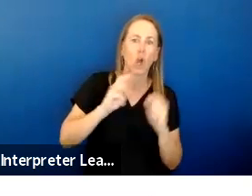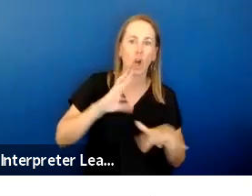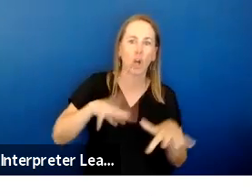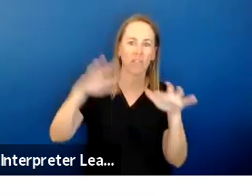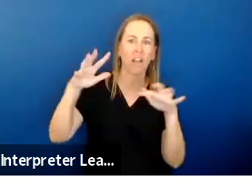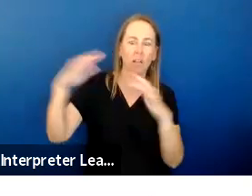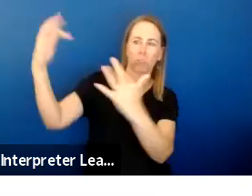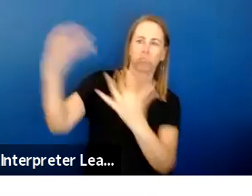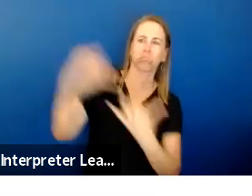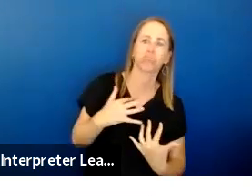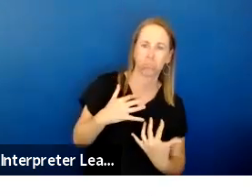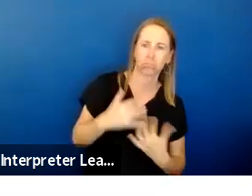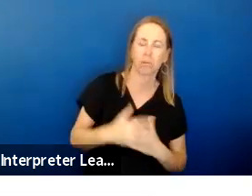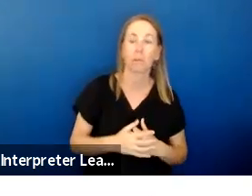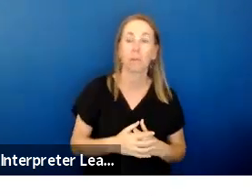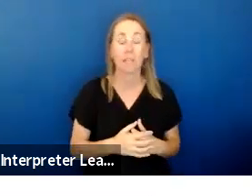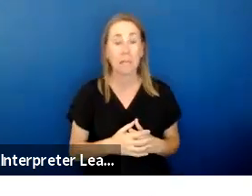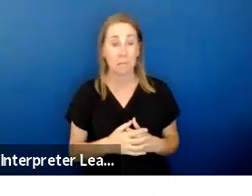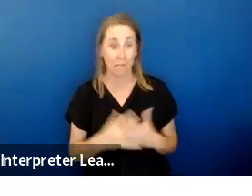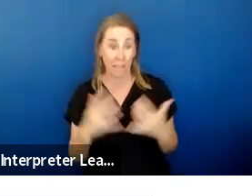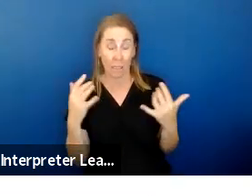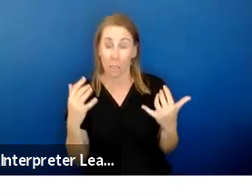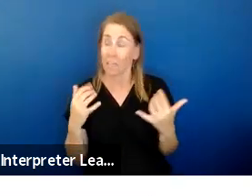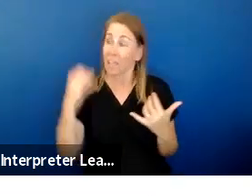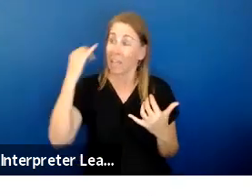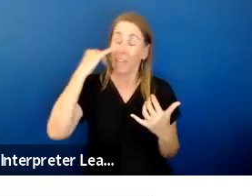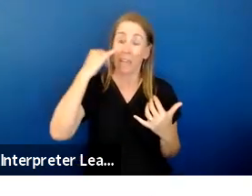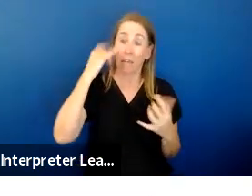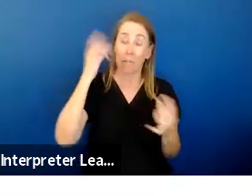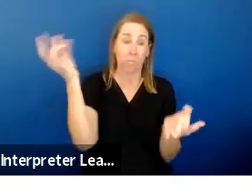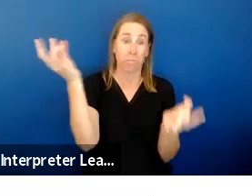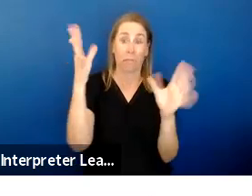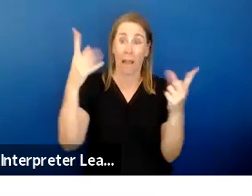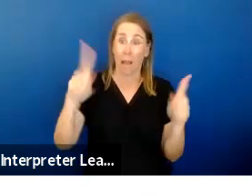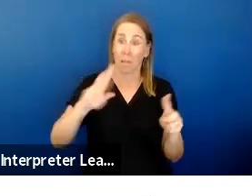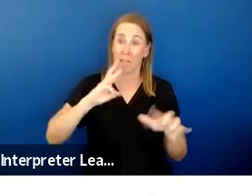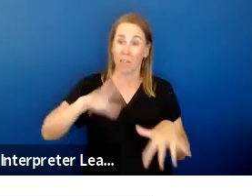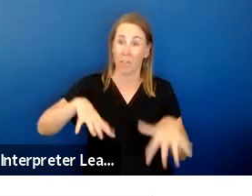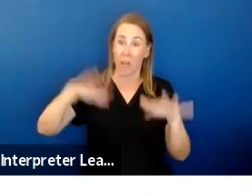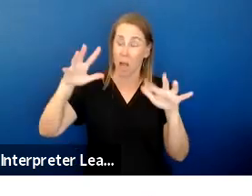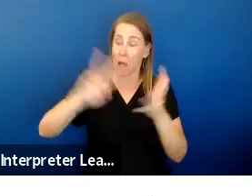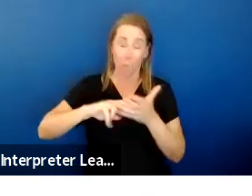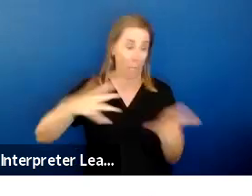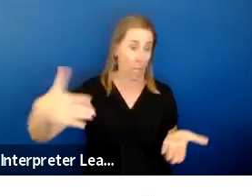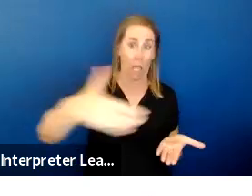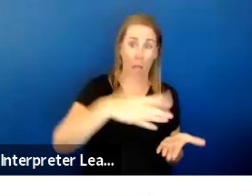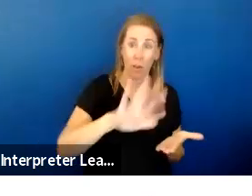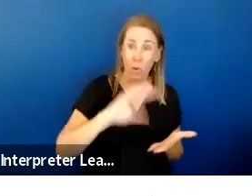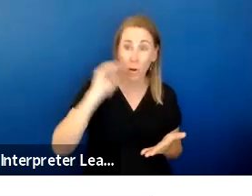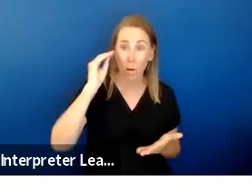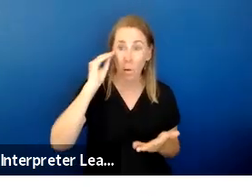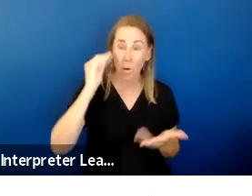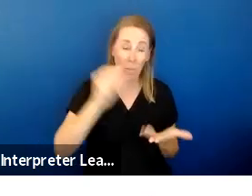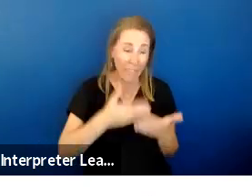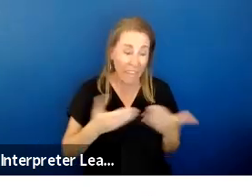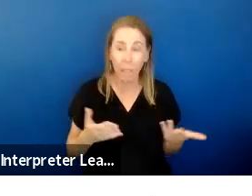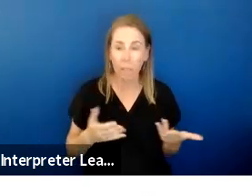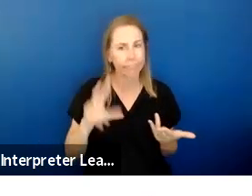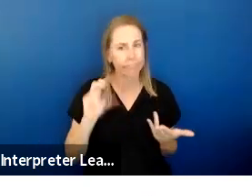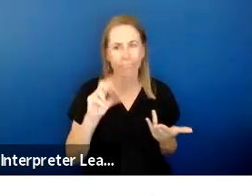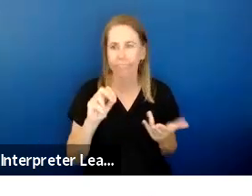Now, you're not going to have time to start gathering things when a natural disaster is fast approaching. So an important step in protecting yourself and your family is